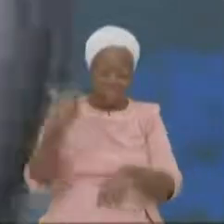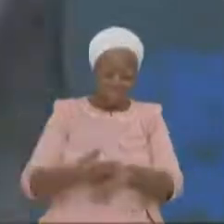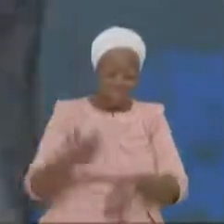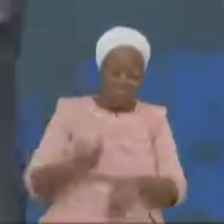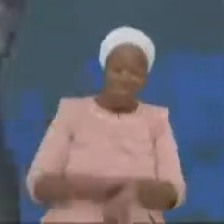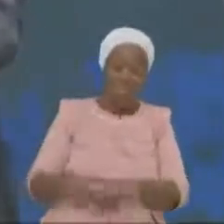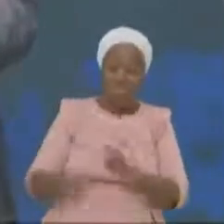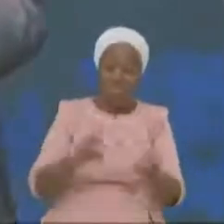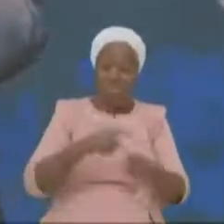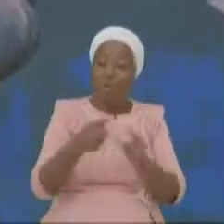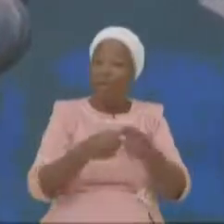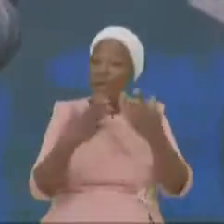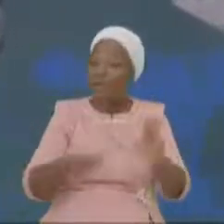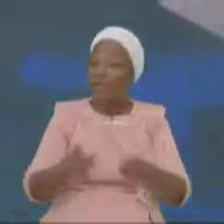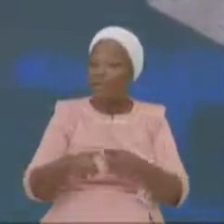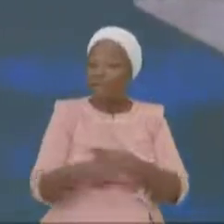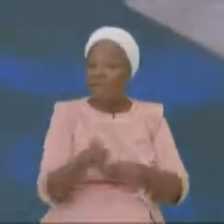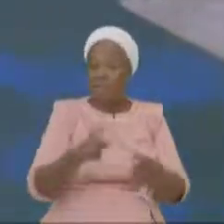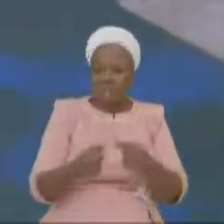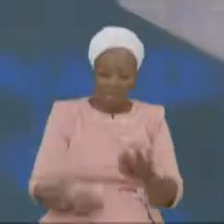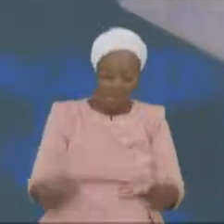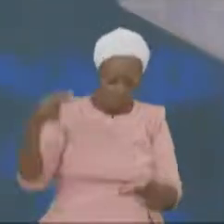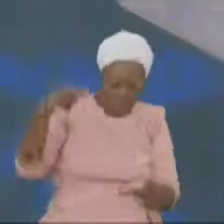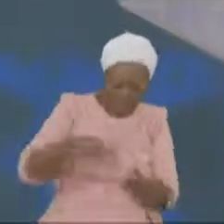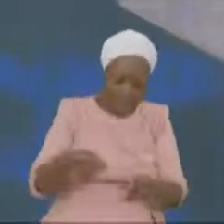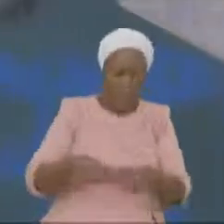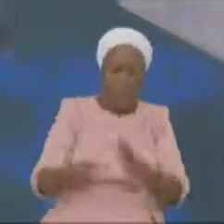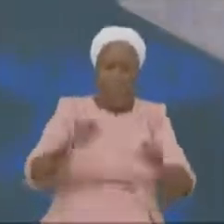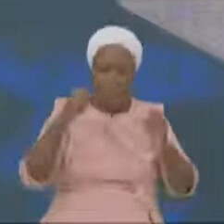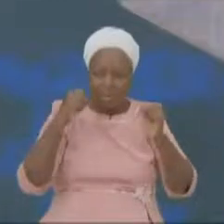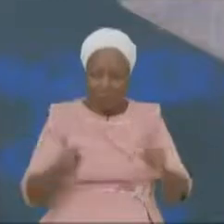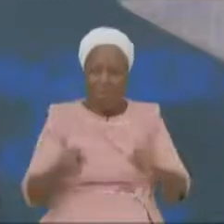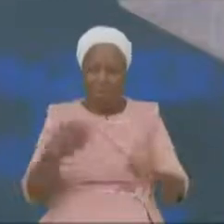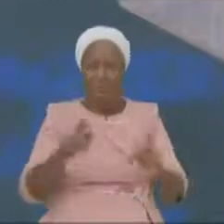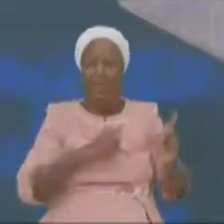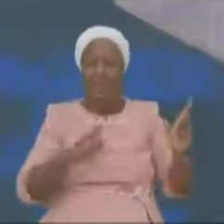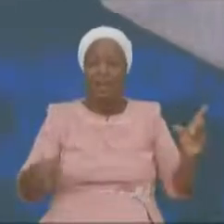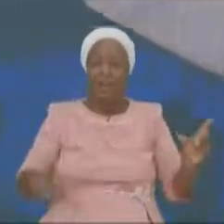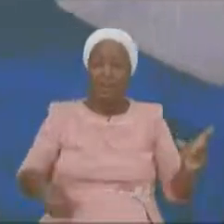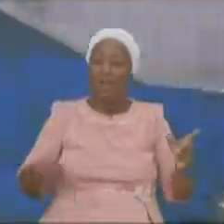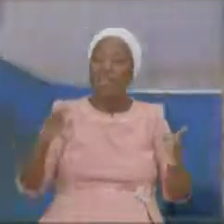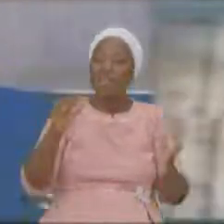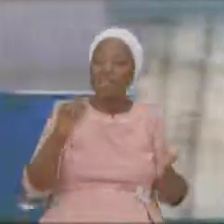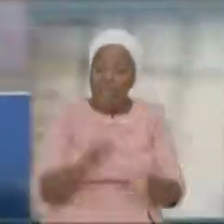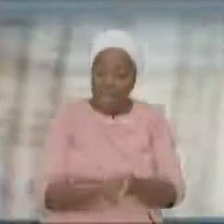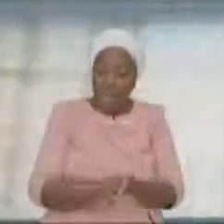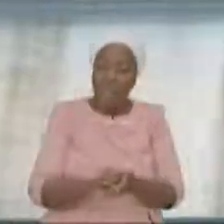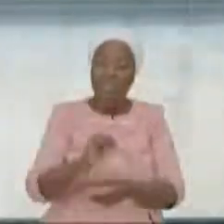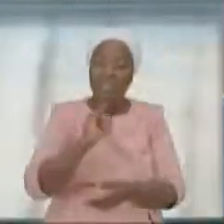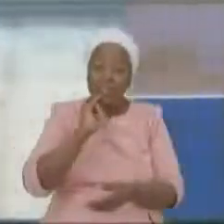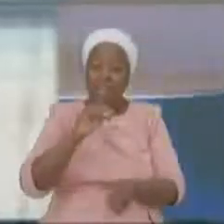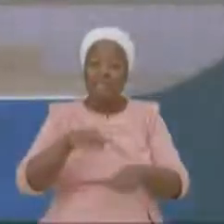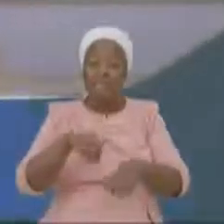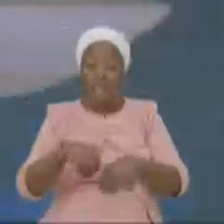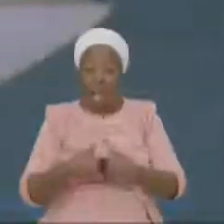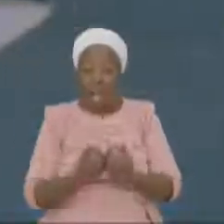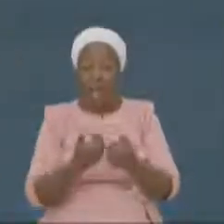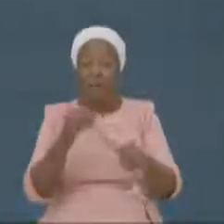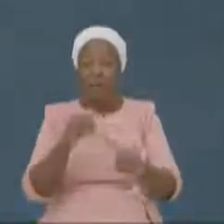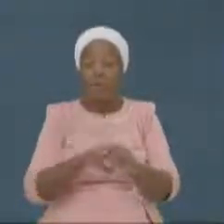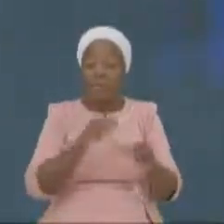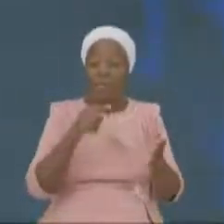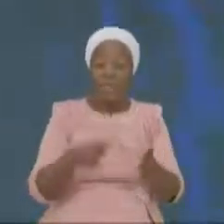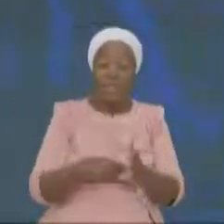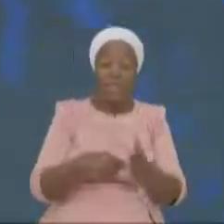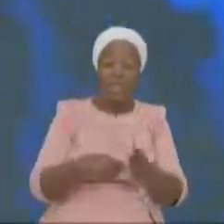dead to them and you rise up in the strength of the Lord, that is how in this